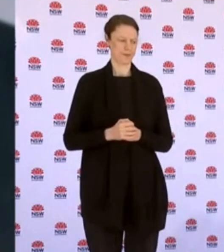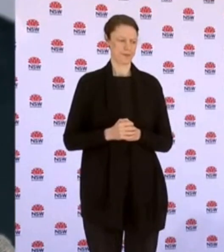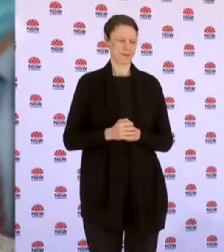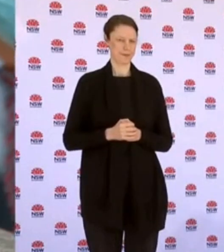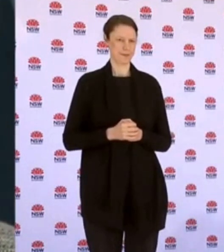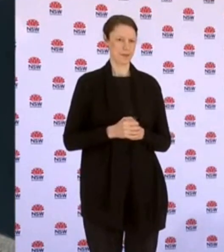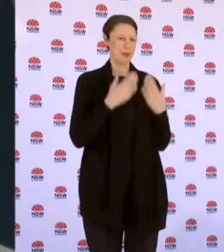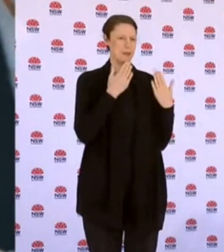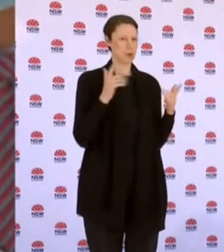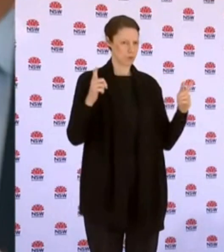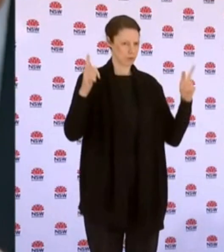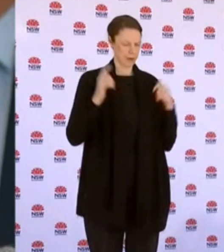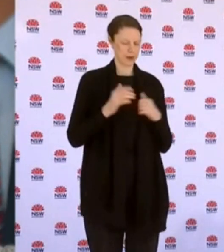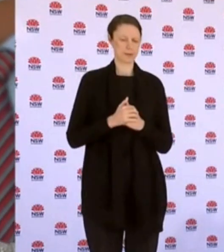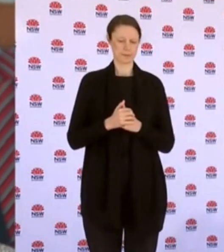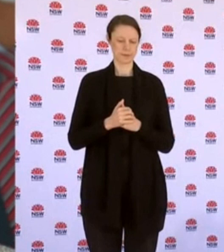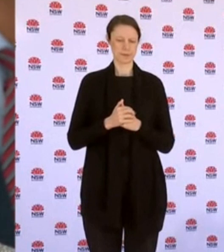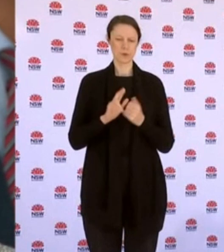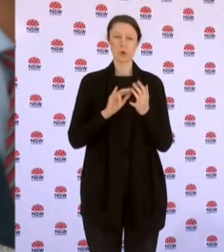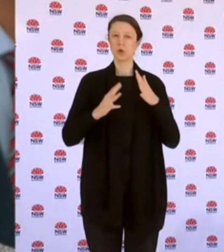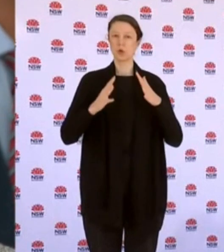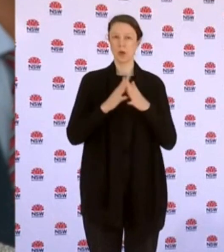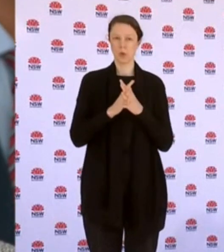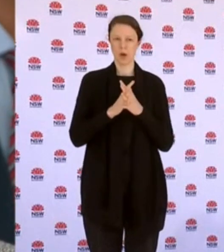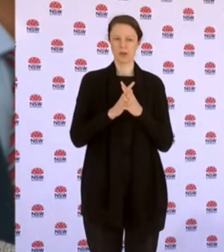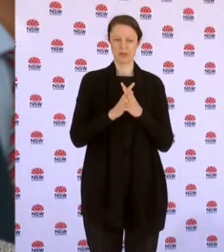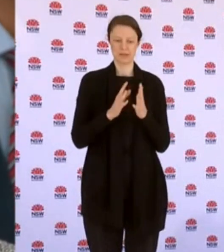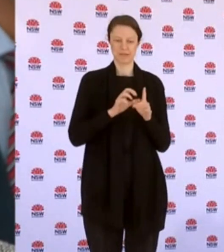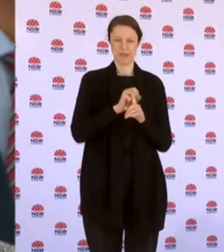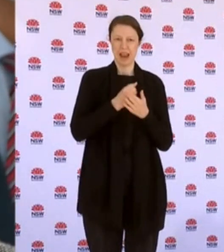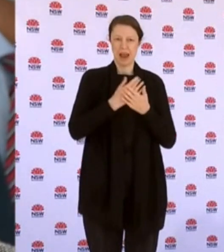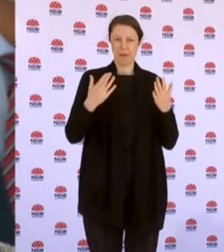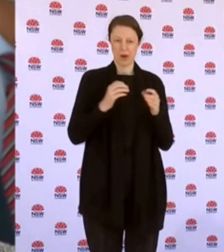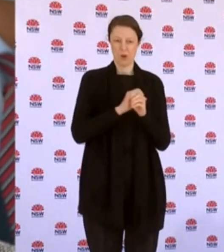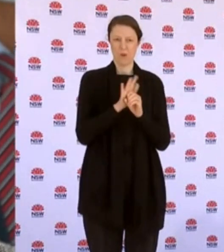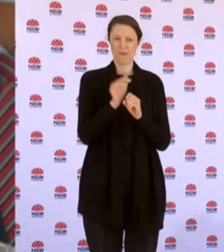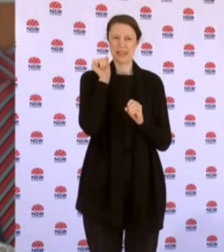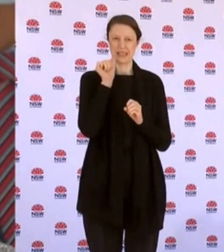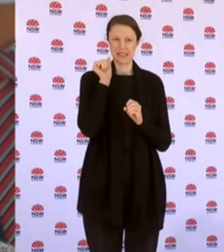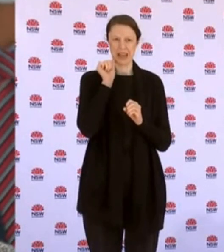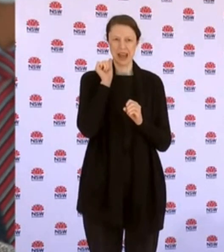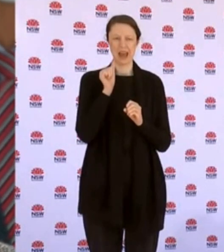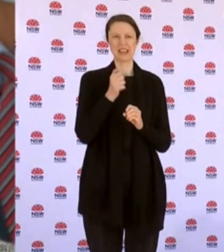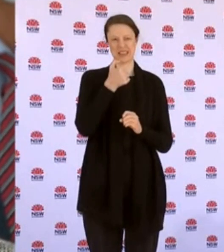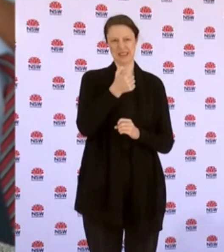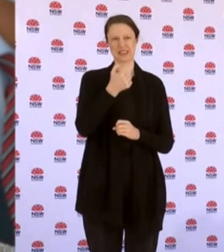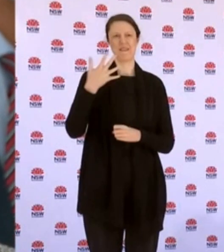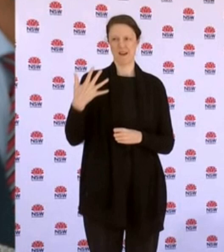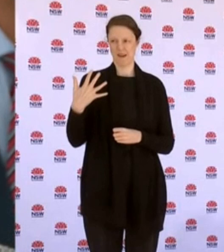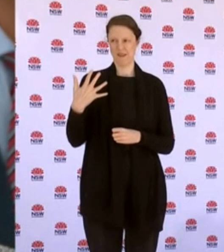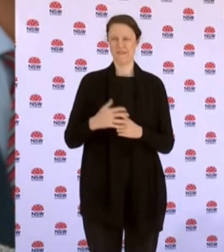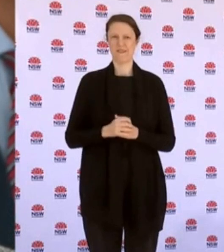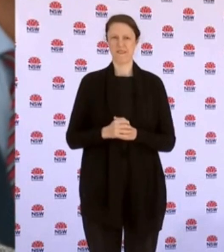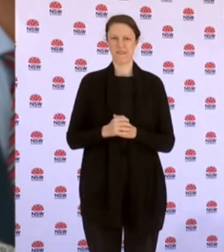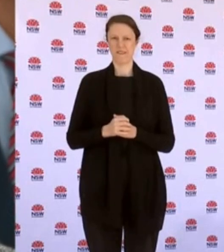Thank you, Premier. So New South Wales recorded 65 locally acquired cases of COVID in the 24 hours to 8 p.m. last night, and 2